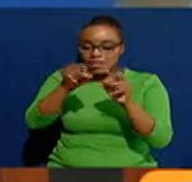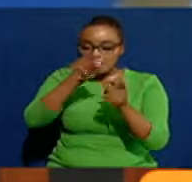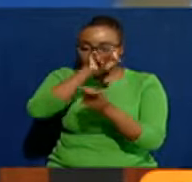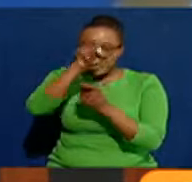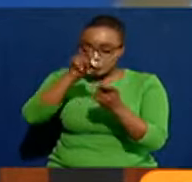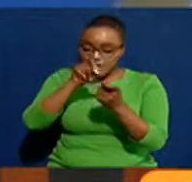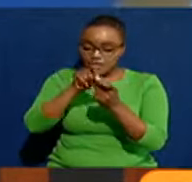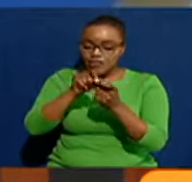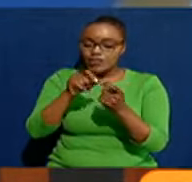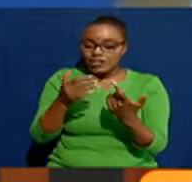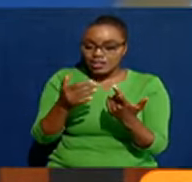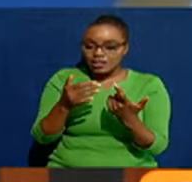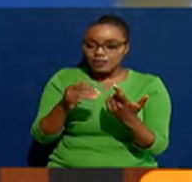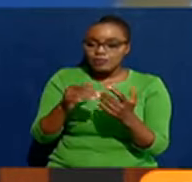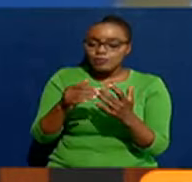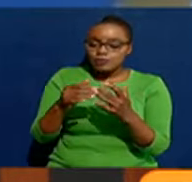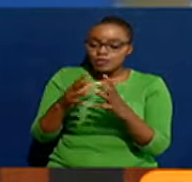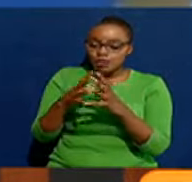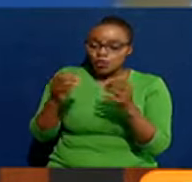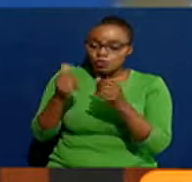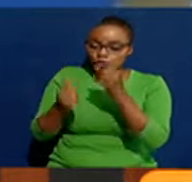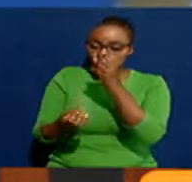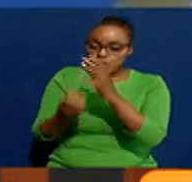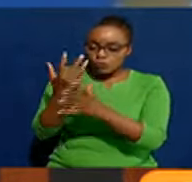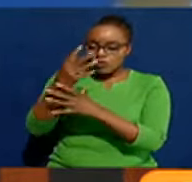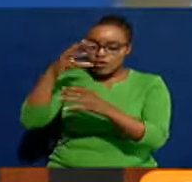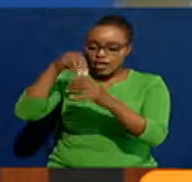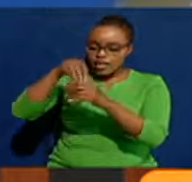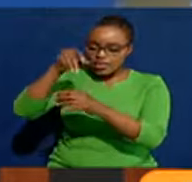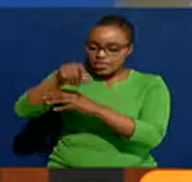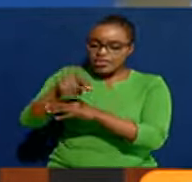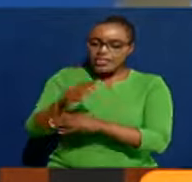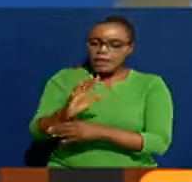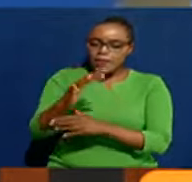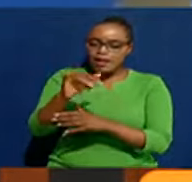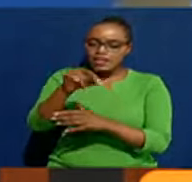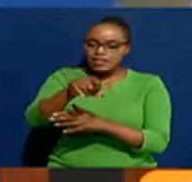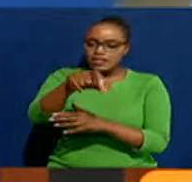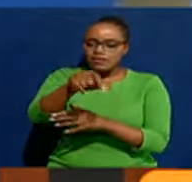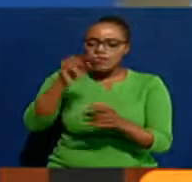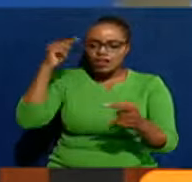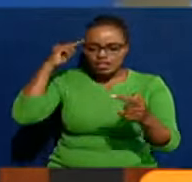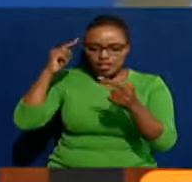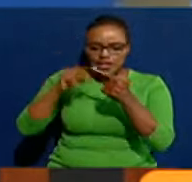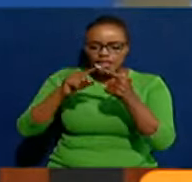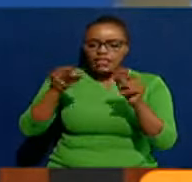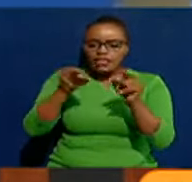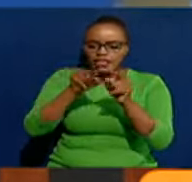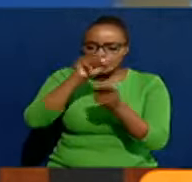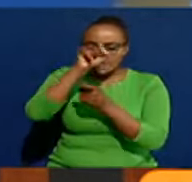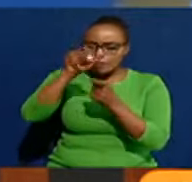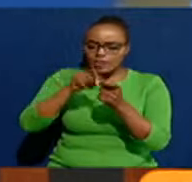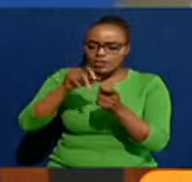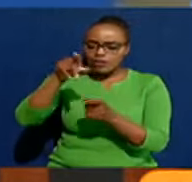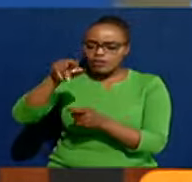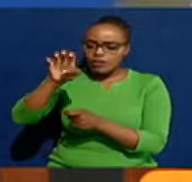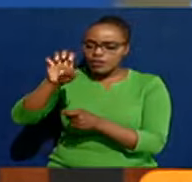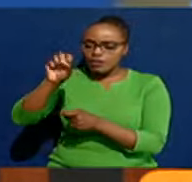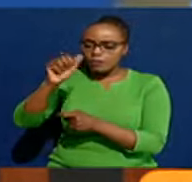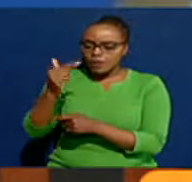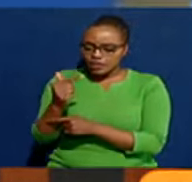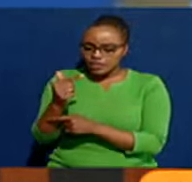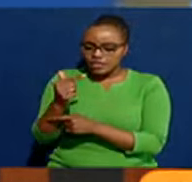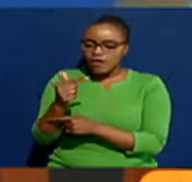specific protein that is produced in the plant targets the very specific pests, the Lepidopteran larvae.